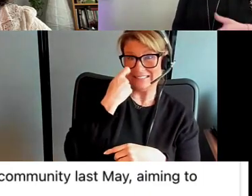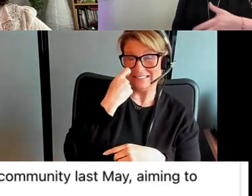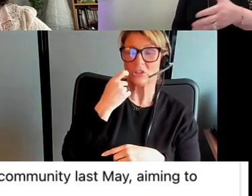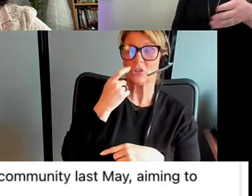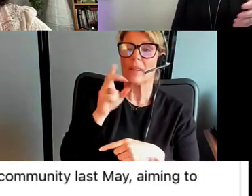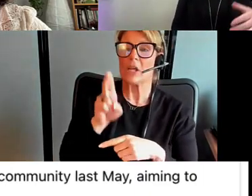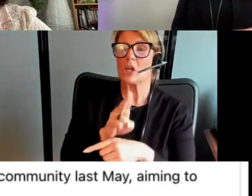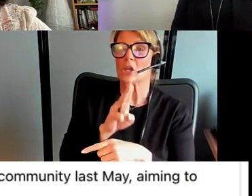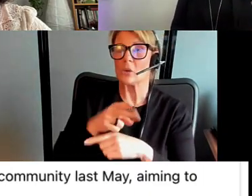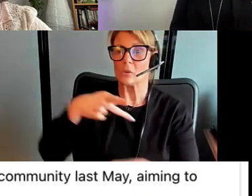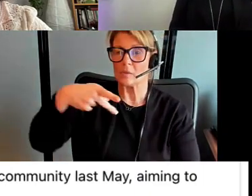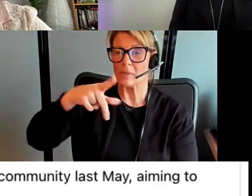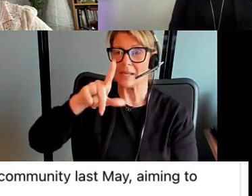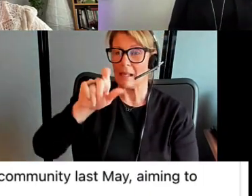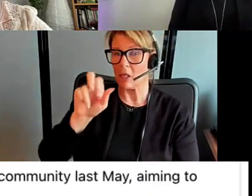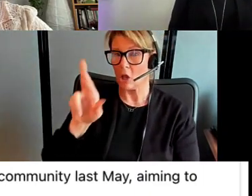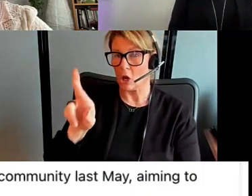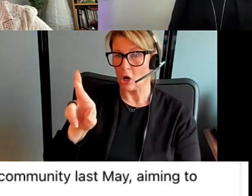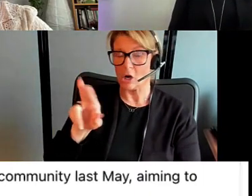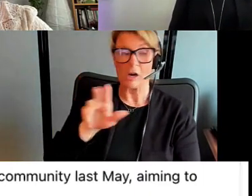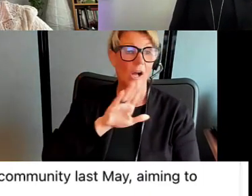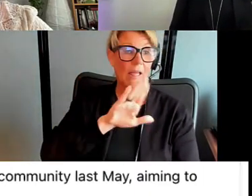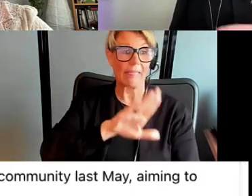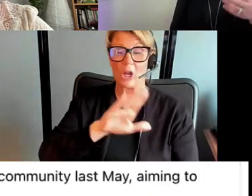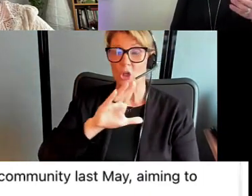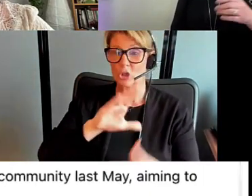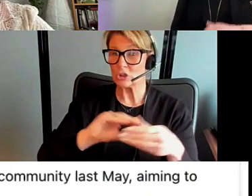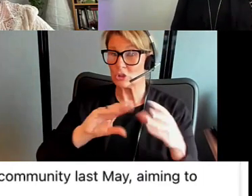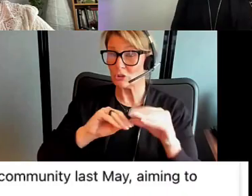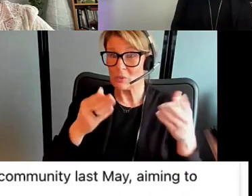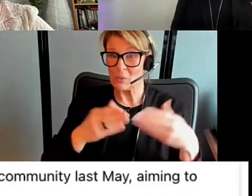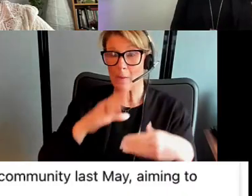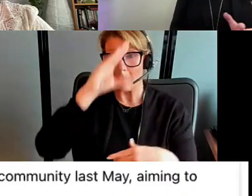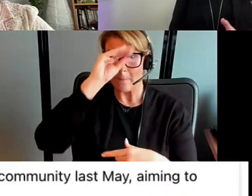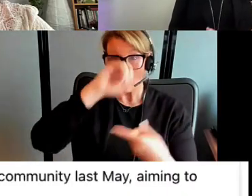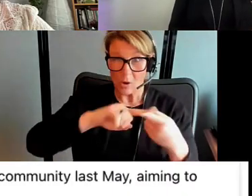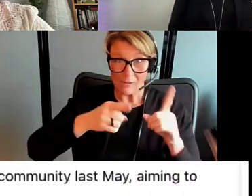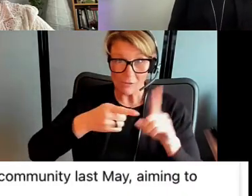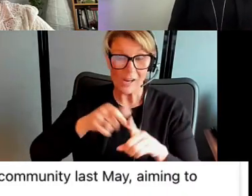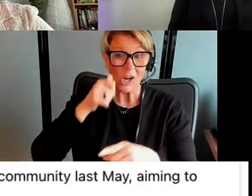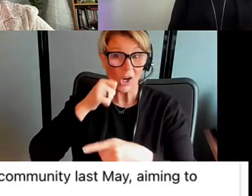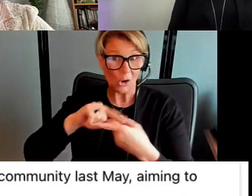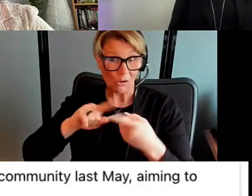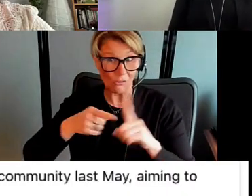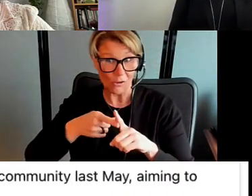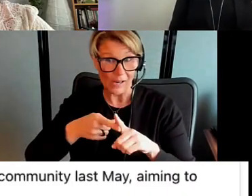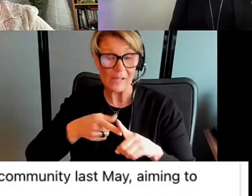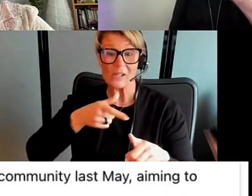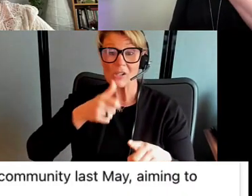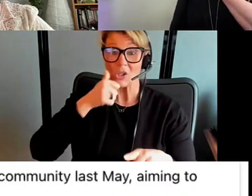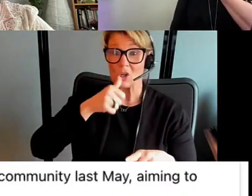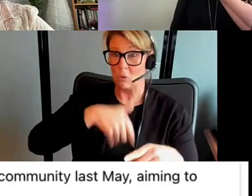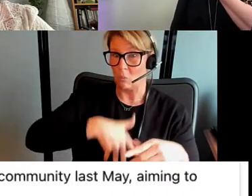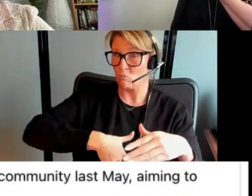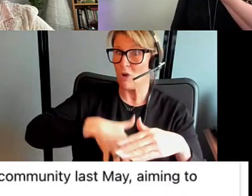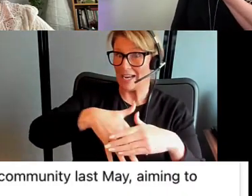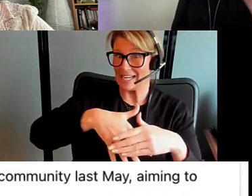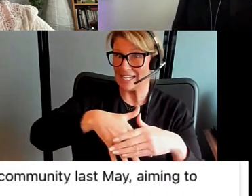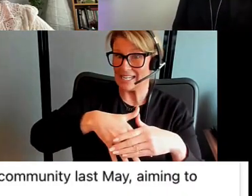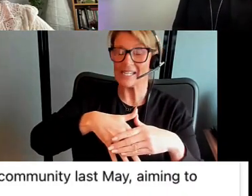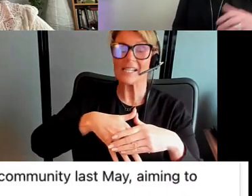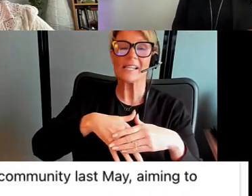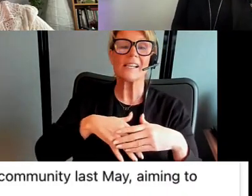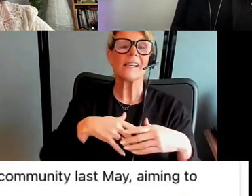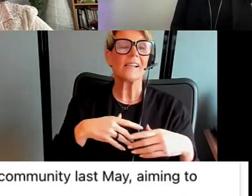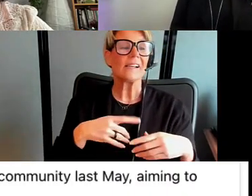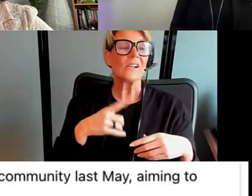know you don't know their story, but they're a boyfriend and a girlfriend, and she was pregnant. They made a commitment to